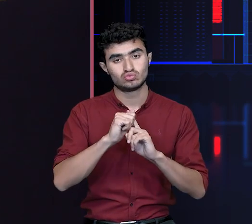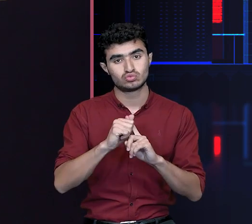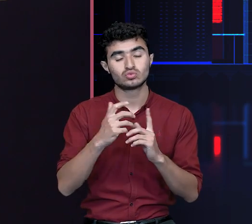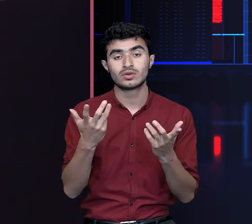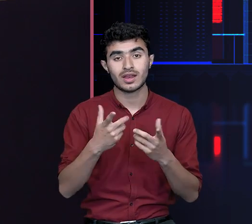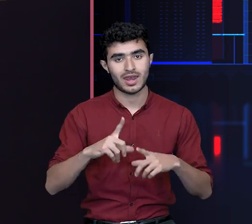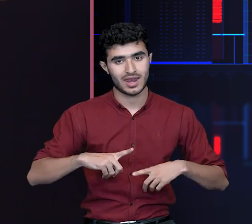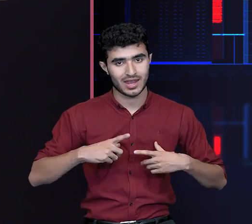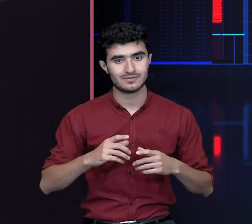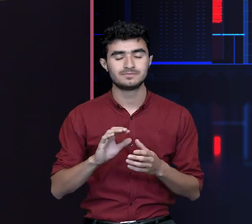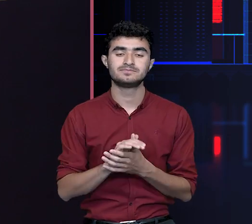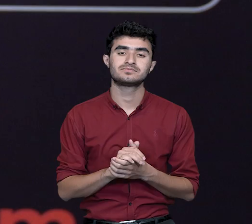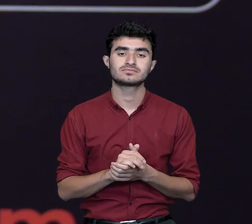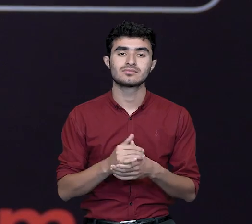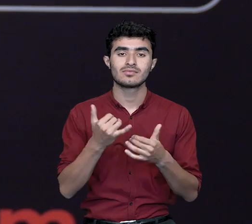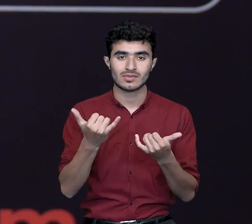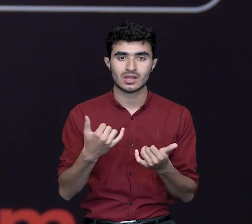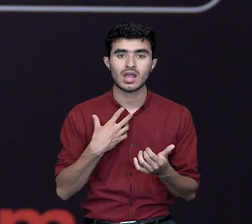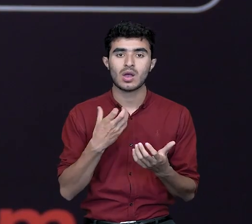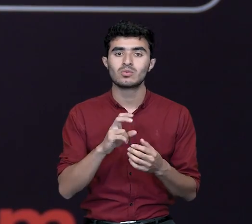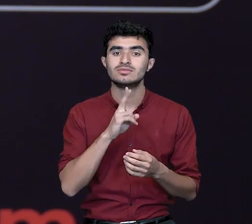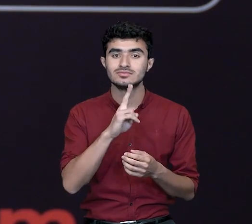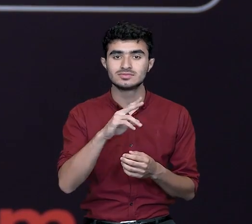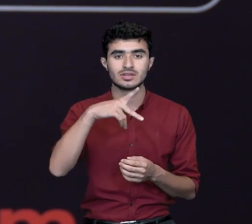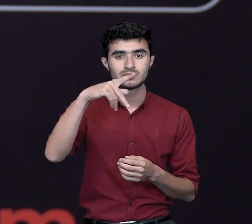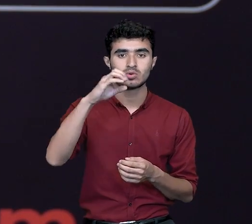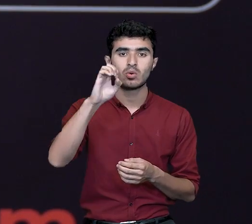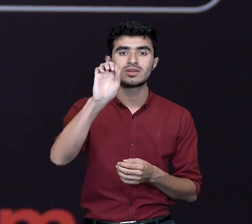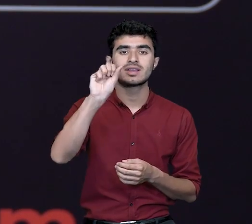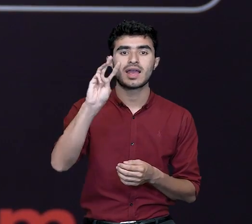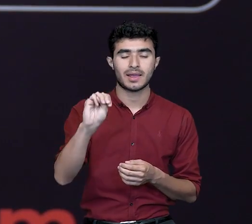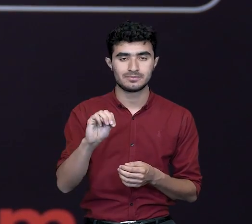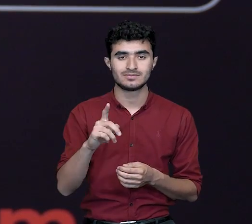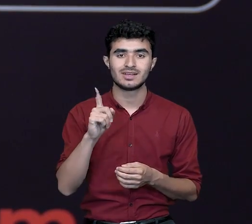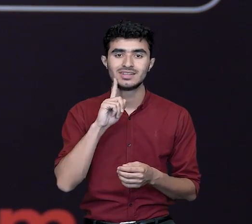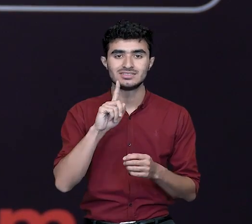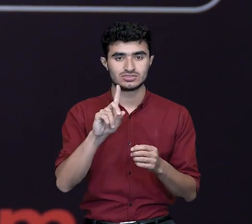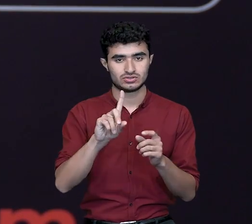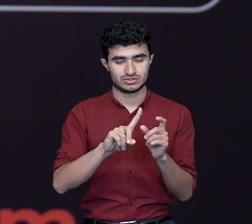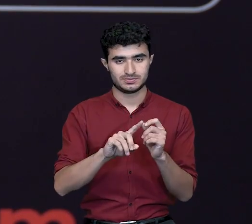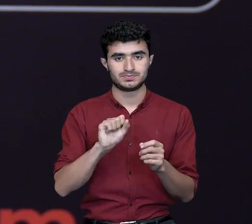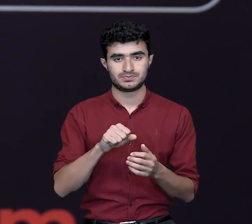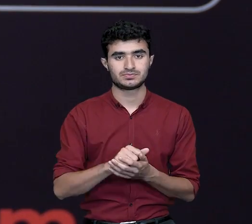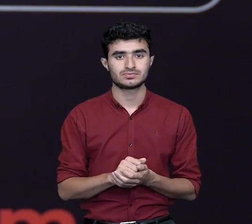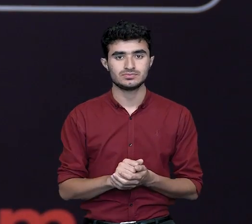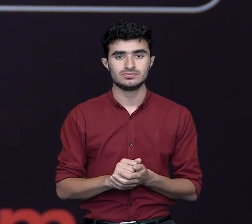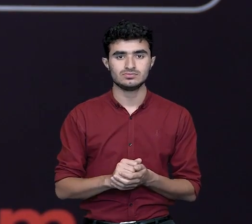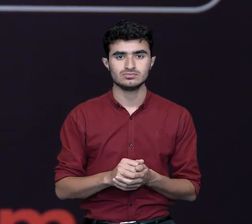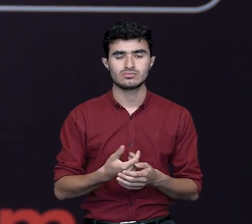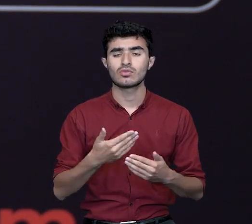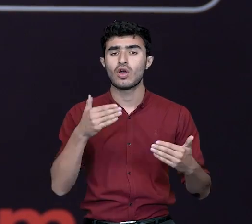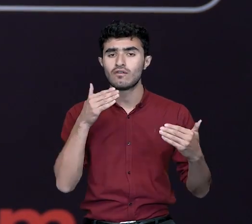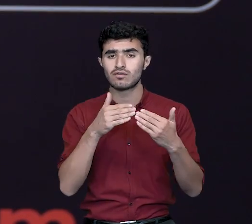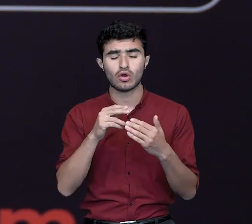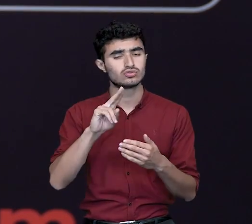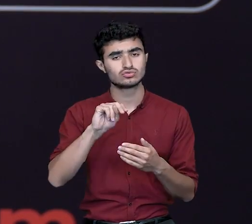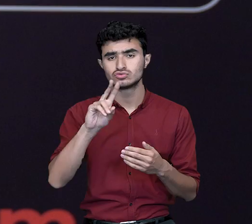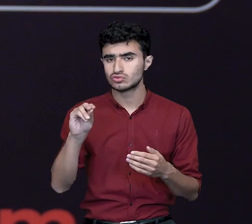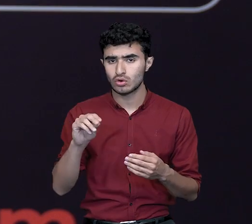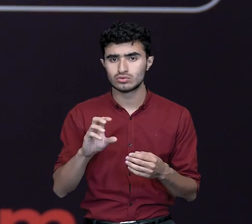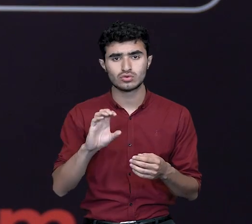valuable contribution in our lives. Now I would like to share a poem from my book An Ode of a 10-year-old. War is not an